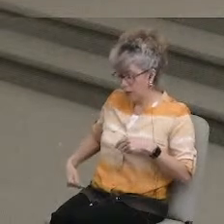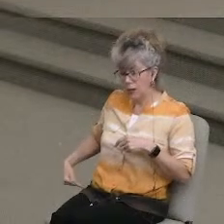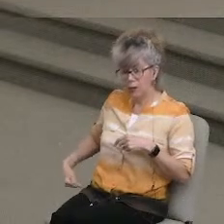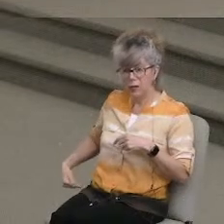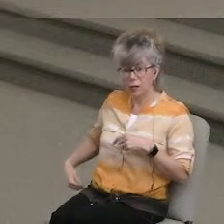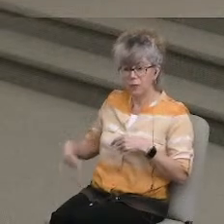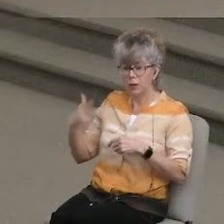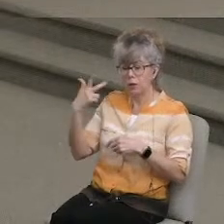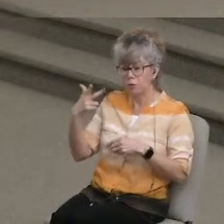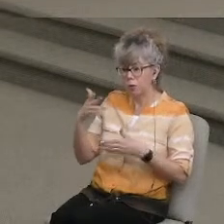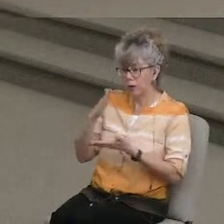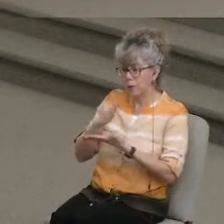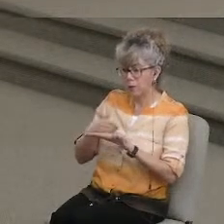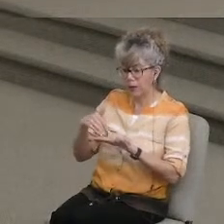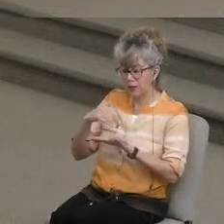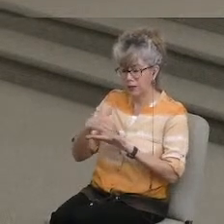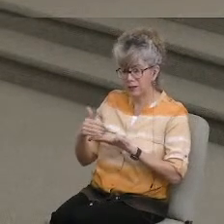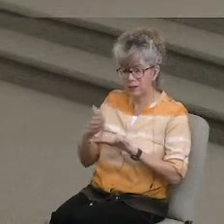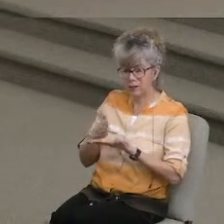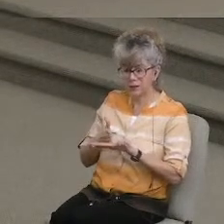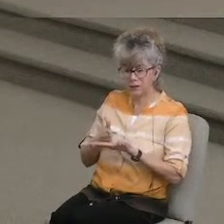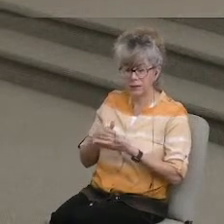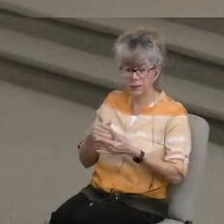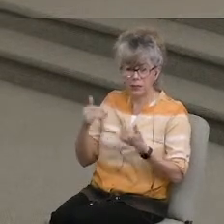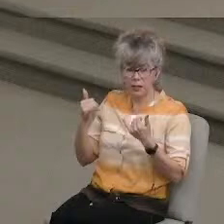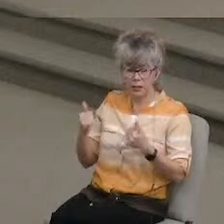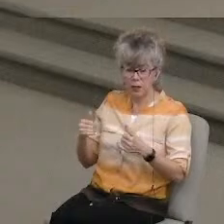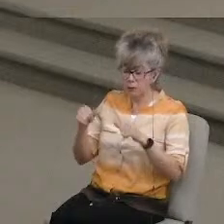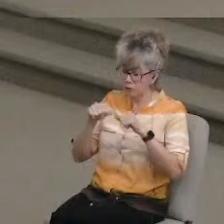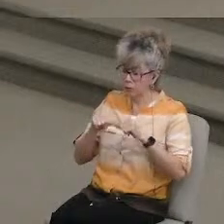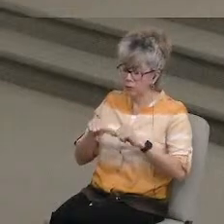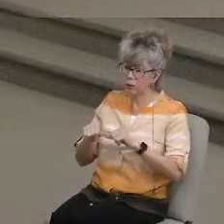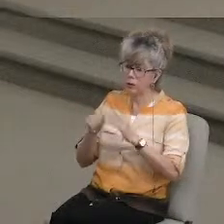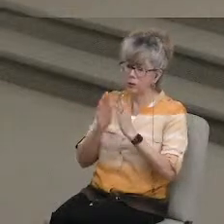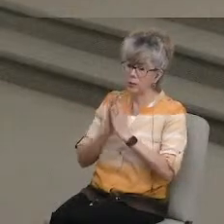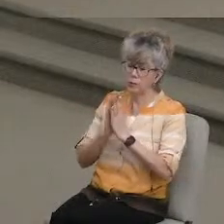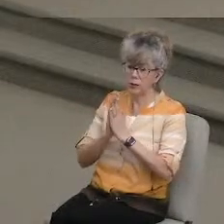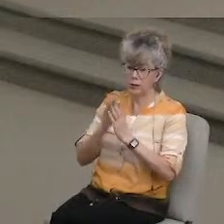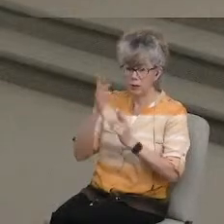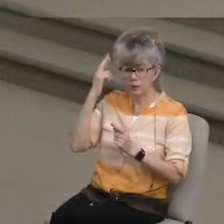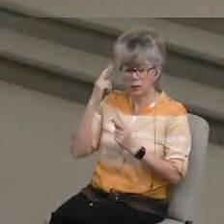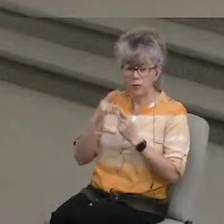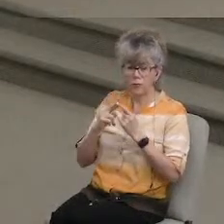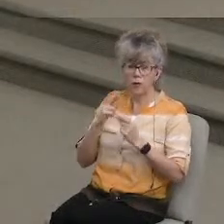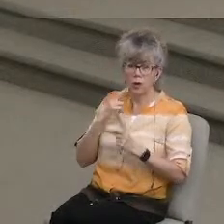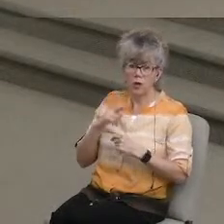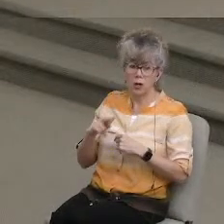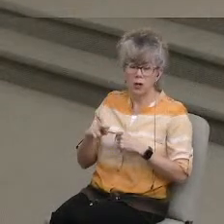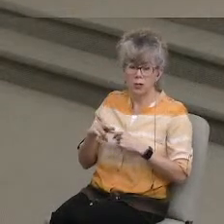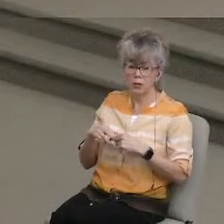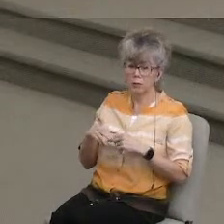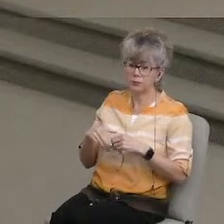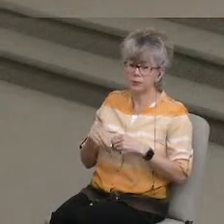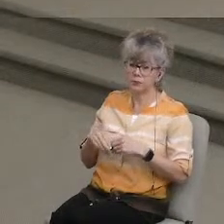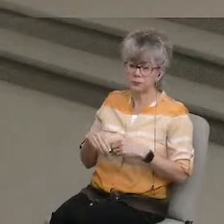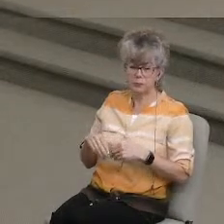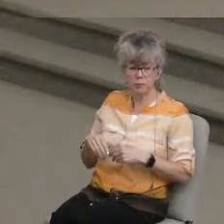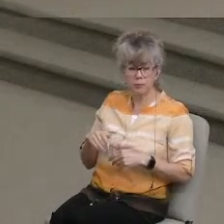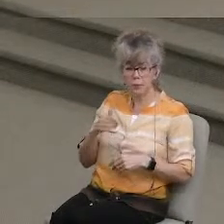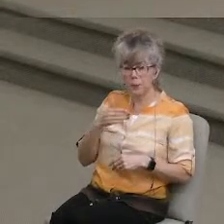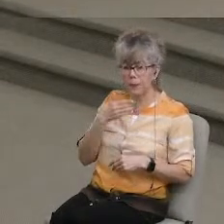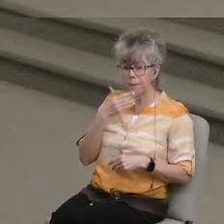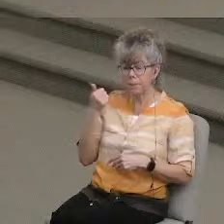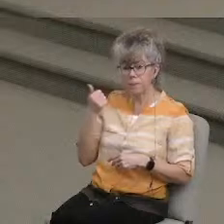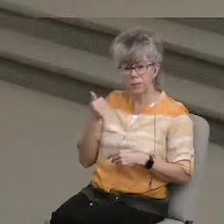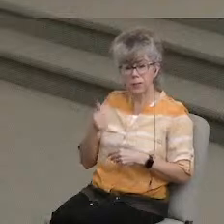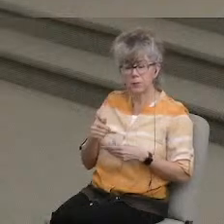at rehab right now, and just continued prayers for her. Her recovery is going to be slow. She's impatient with it, as he